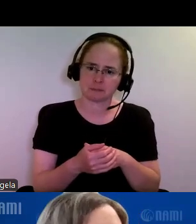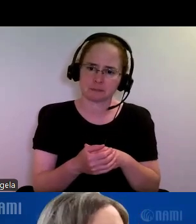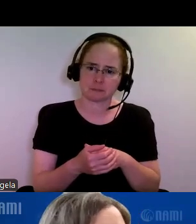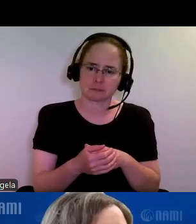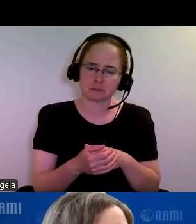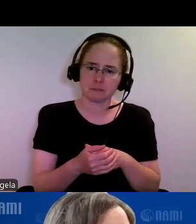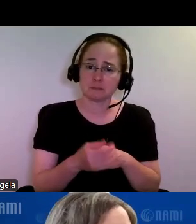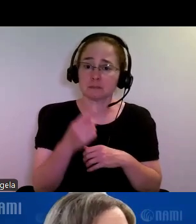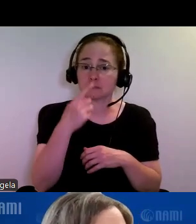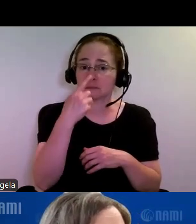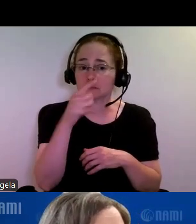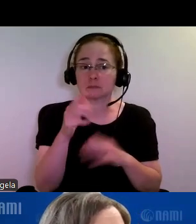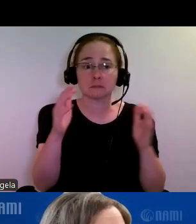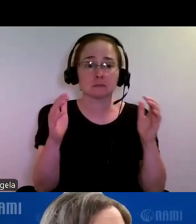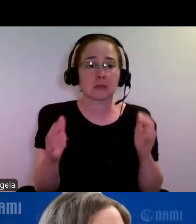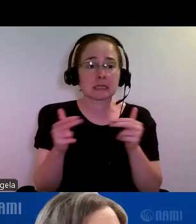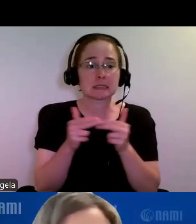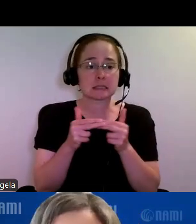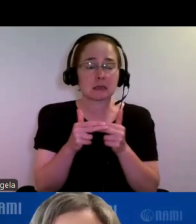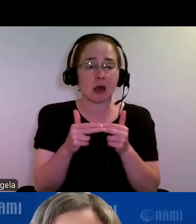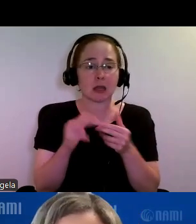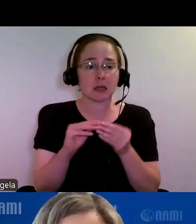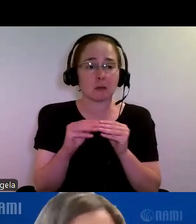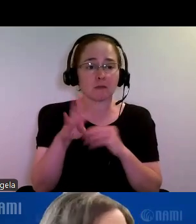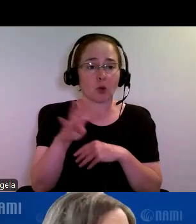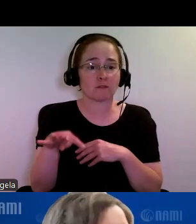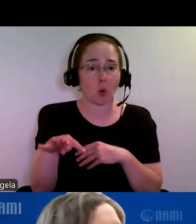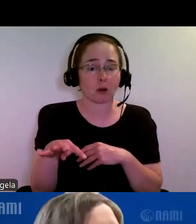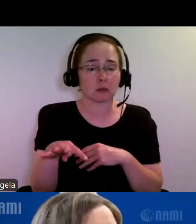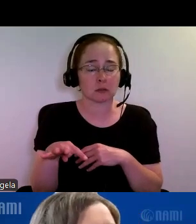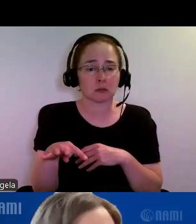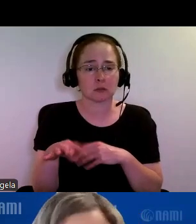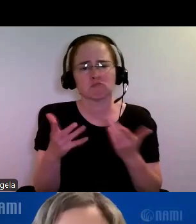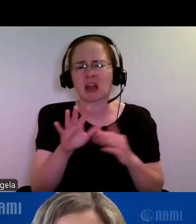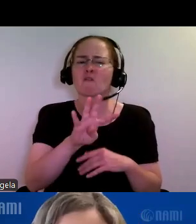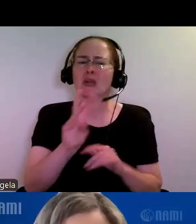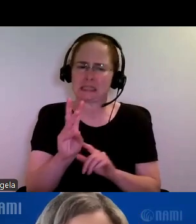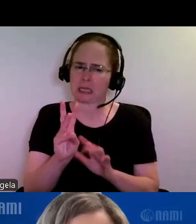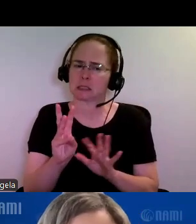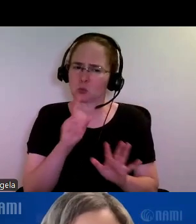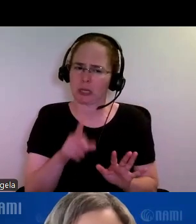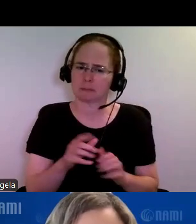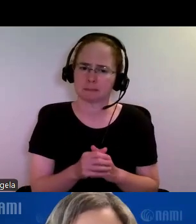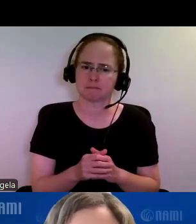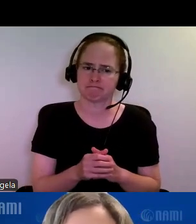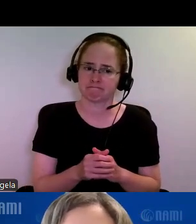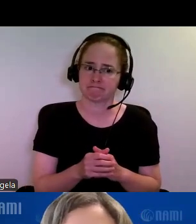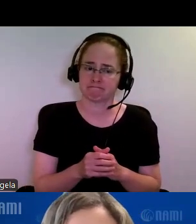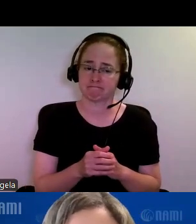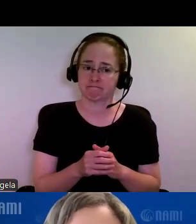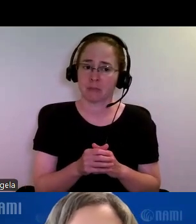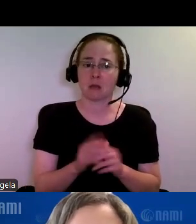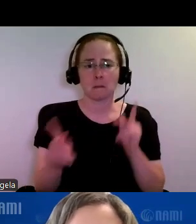if we could move to slide 44 or 46, really, that would be great. So folks